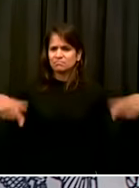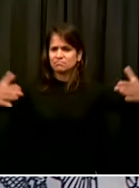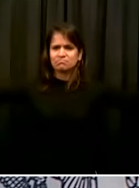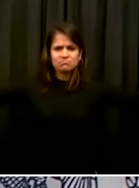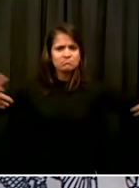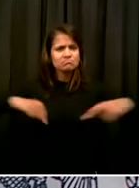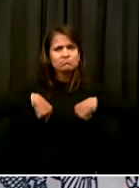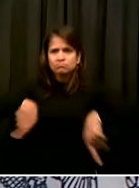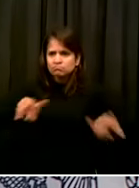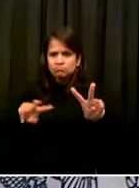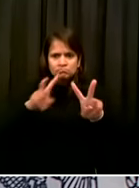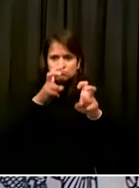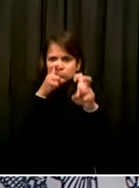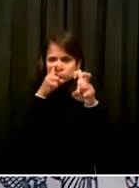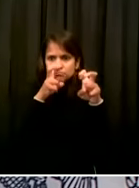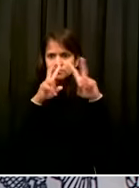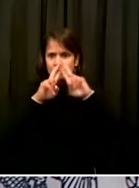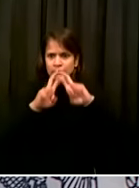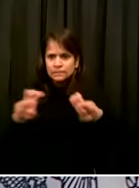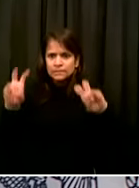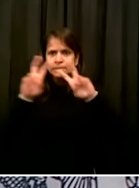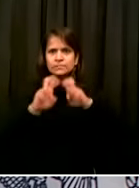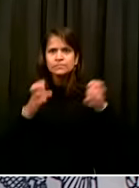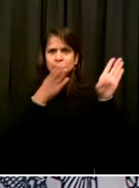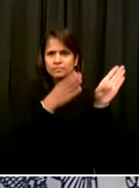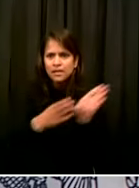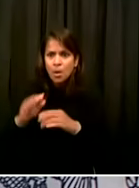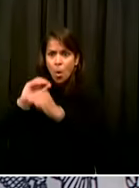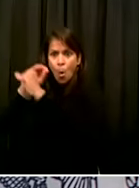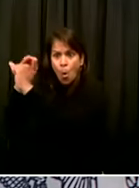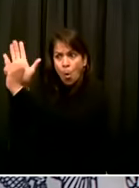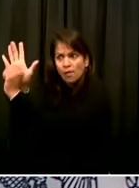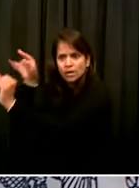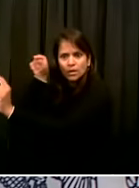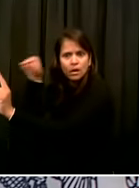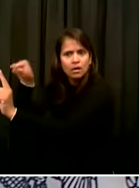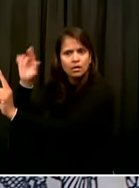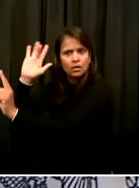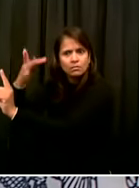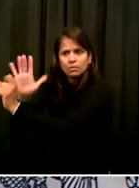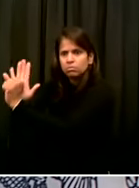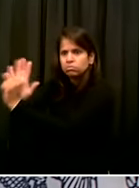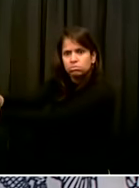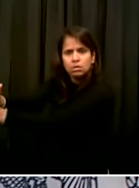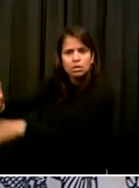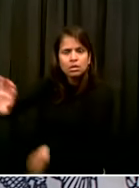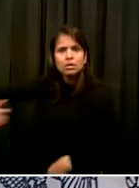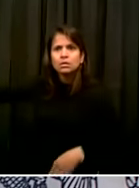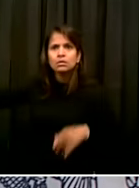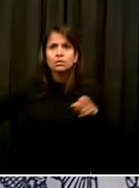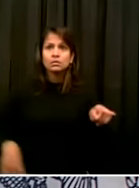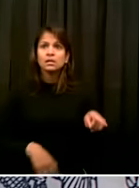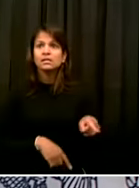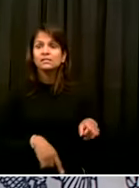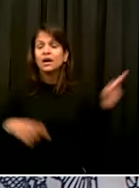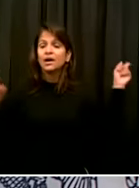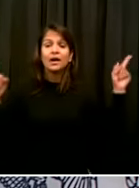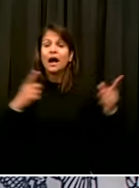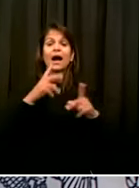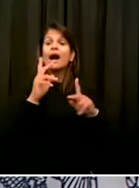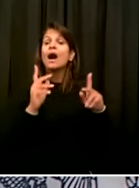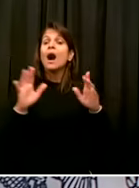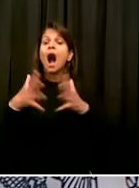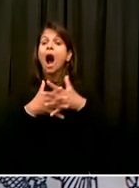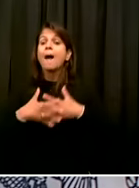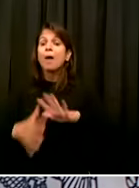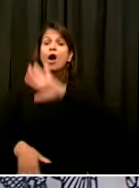unfortunately, don't be surprised if you see a bad result. We, again, are one of the strongest places in the country right now when it comes